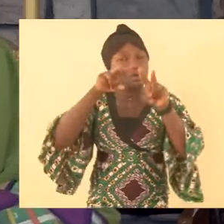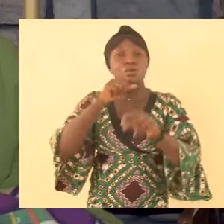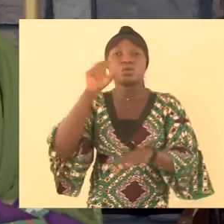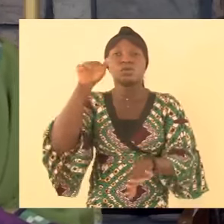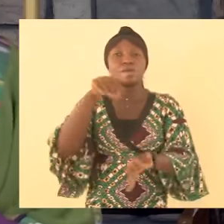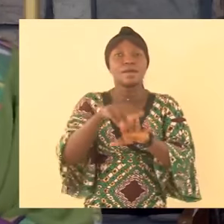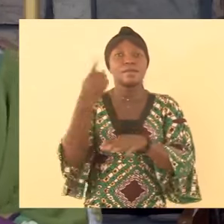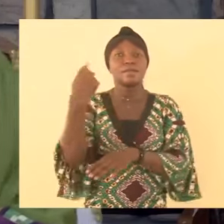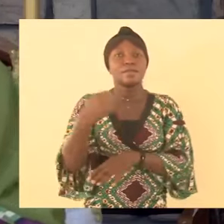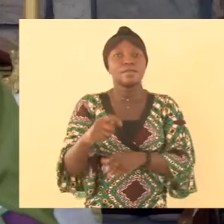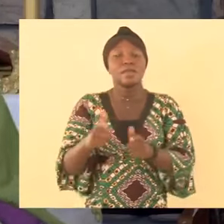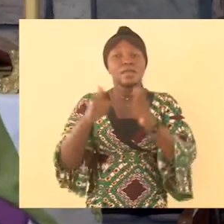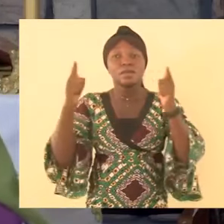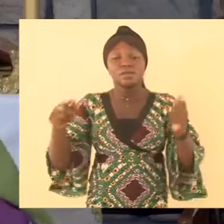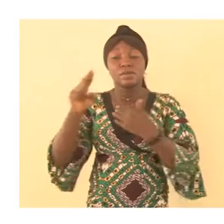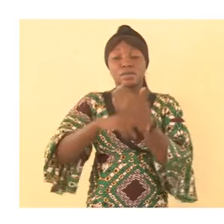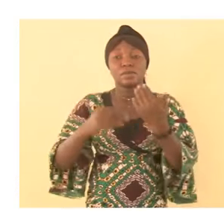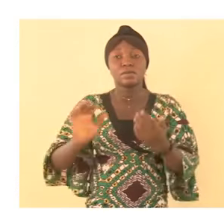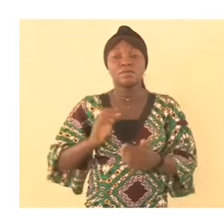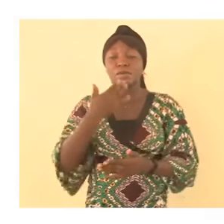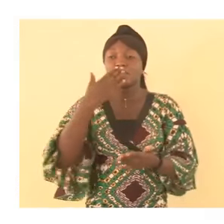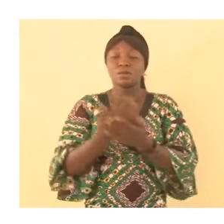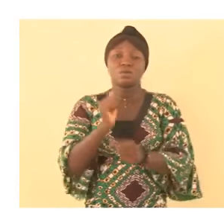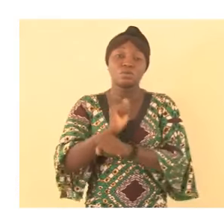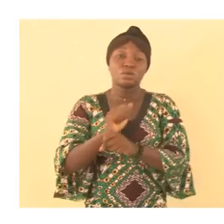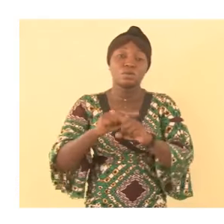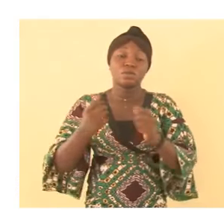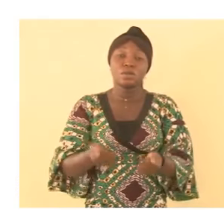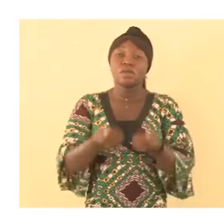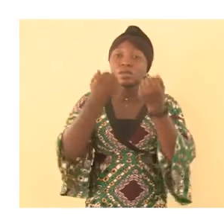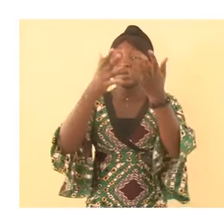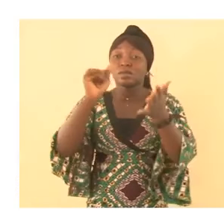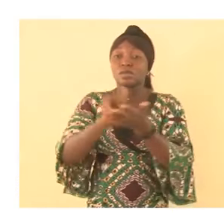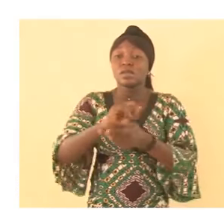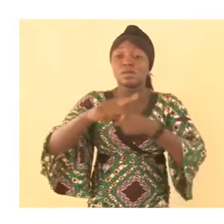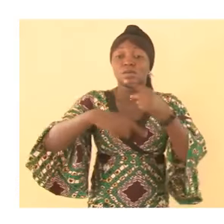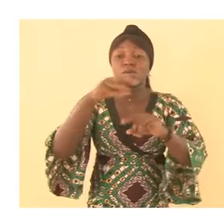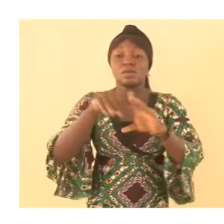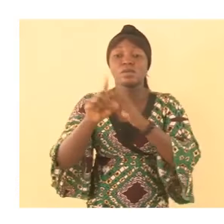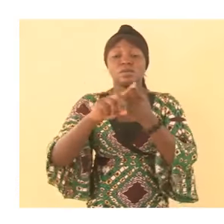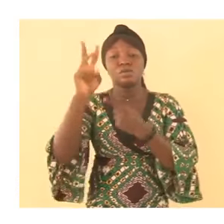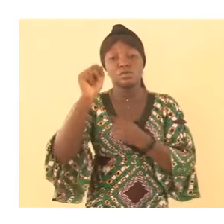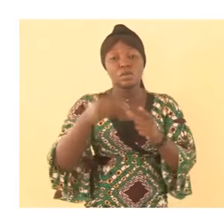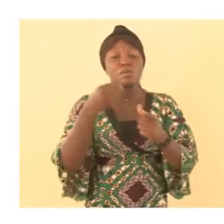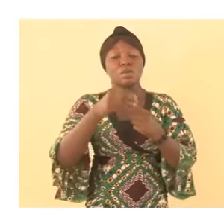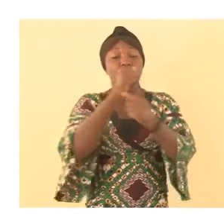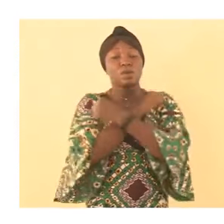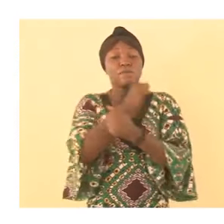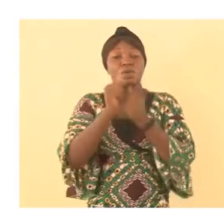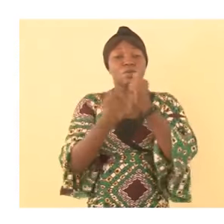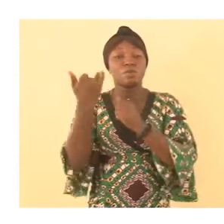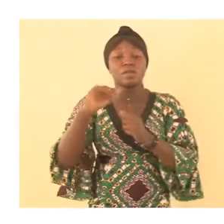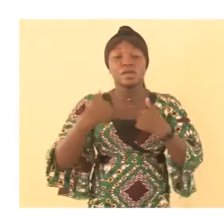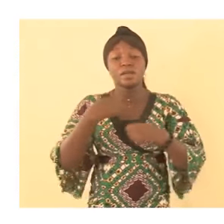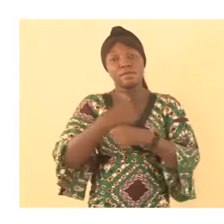God looks not at the greatness of our good works, but at the sacrifice that went into them, or the love with